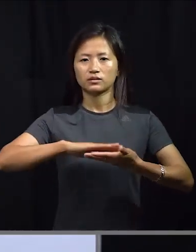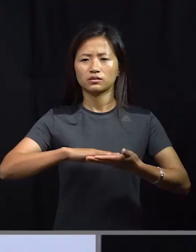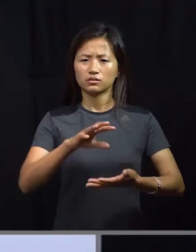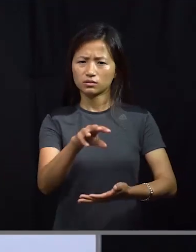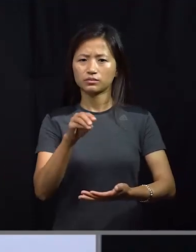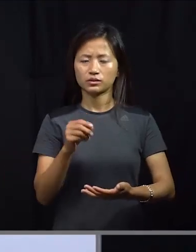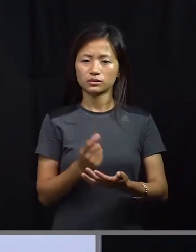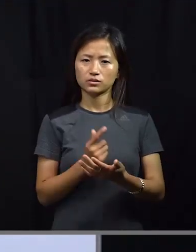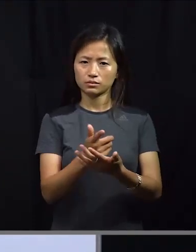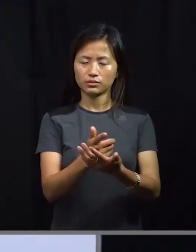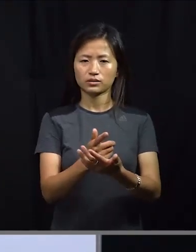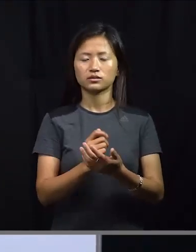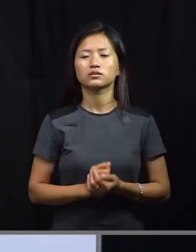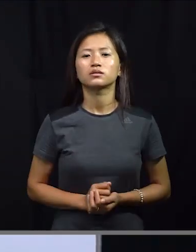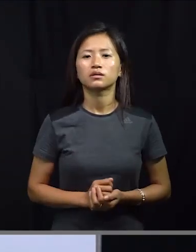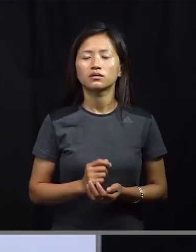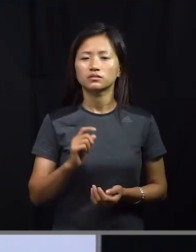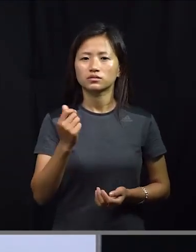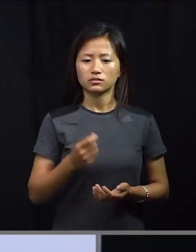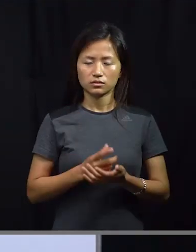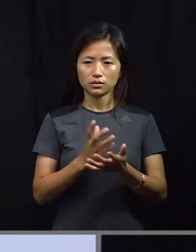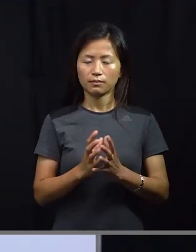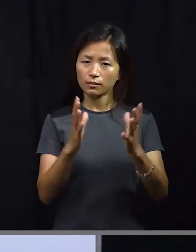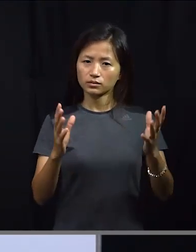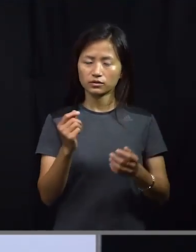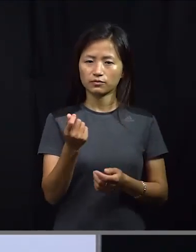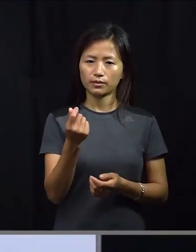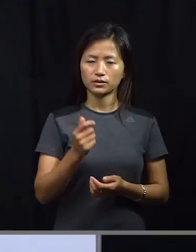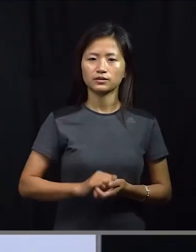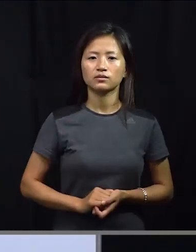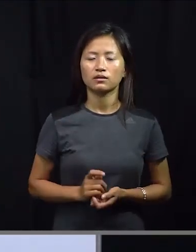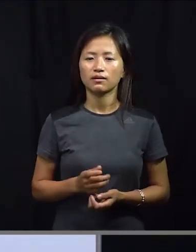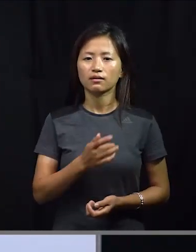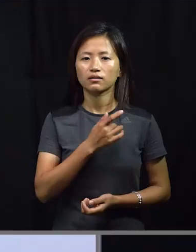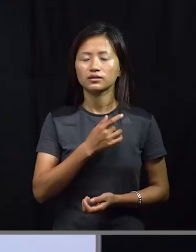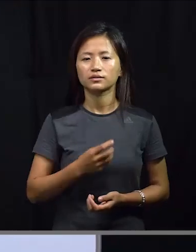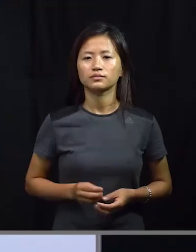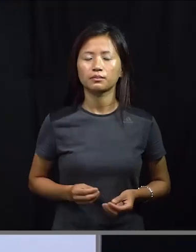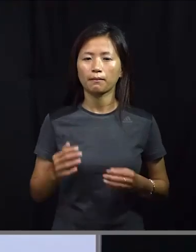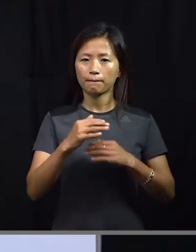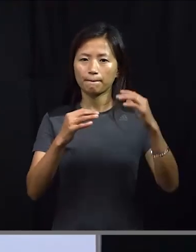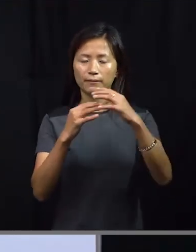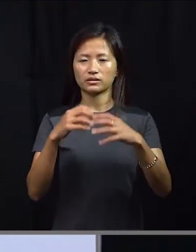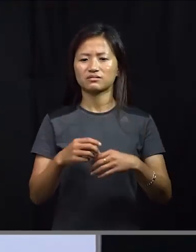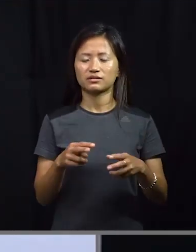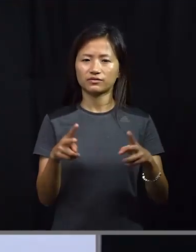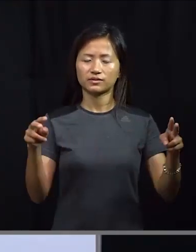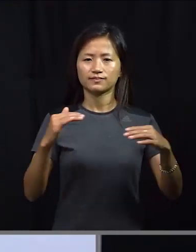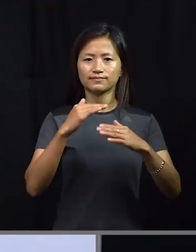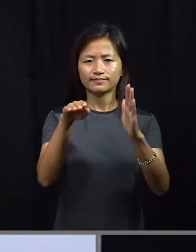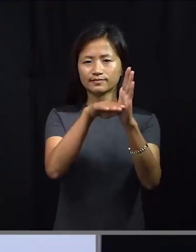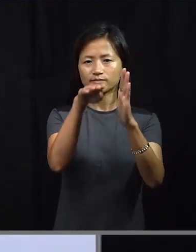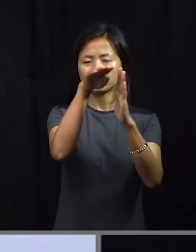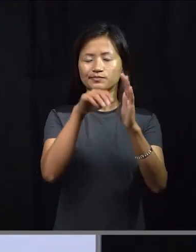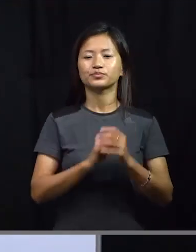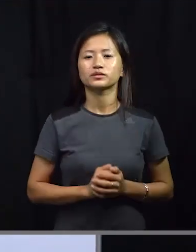the man pays a certain amount of money or even a kind. It can be buildings, cars, etc. Okay,